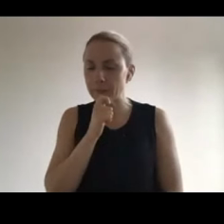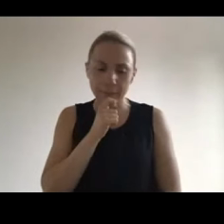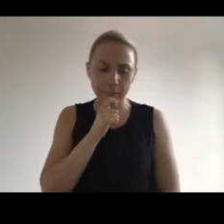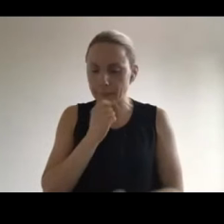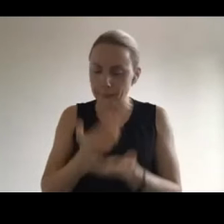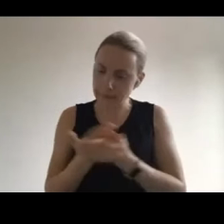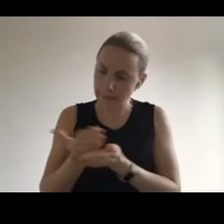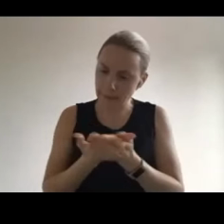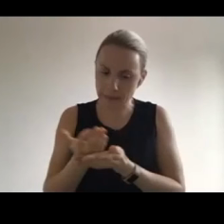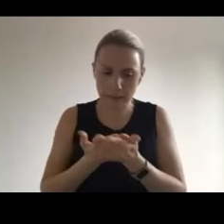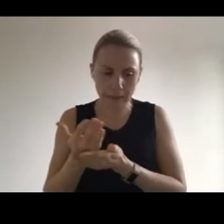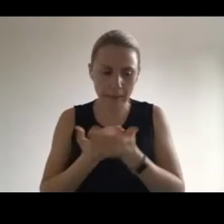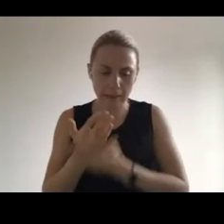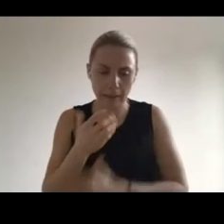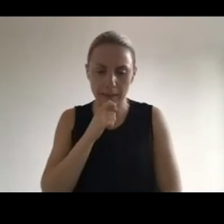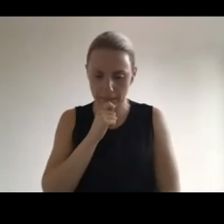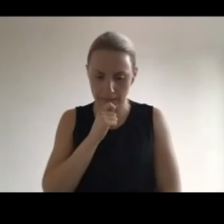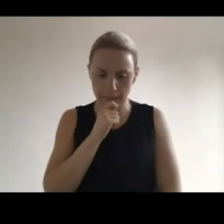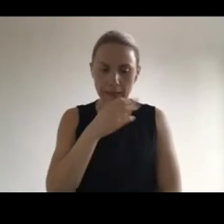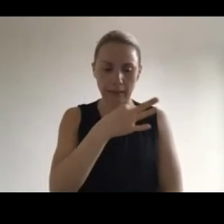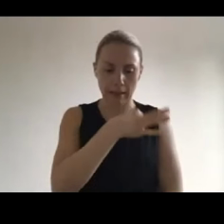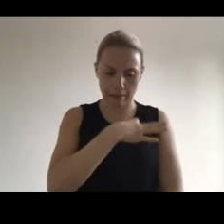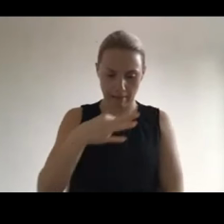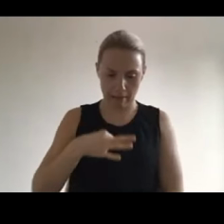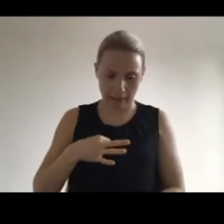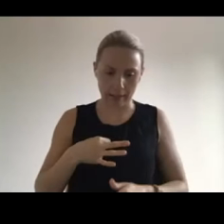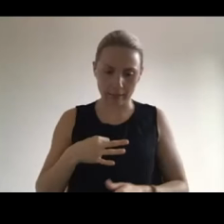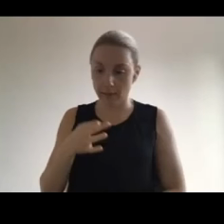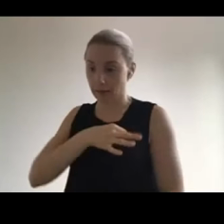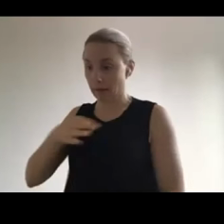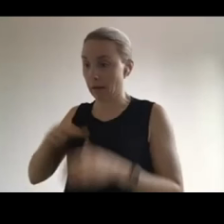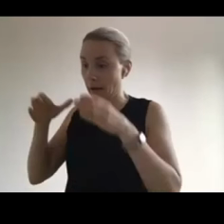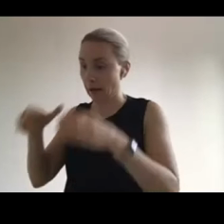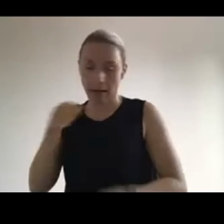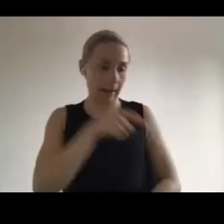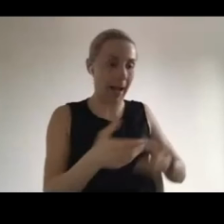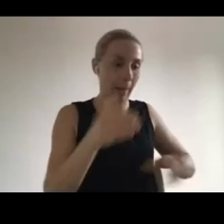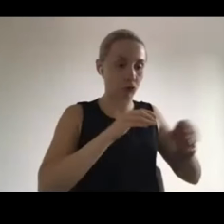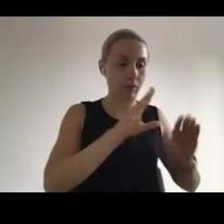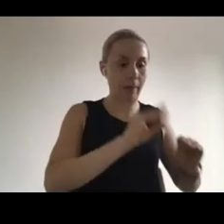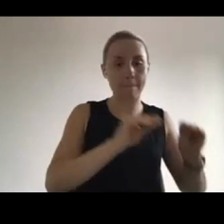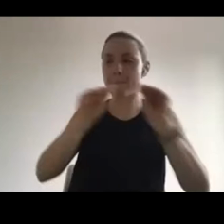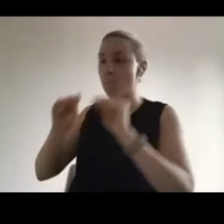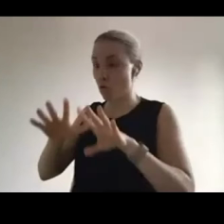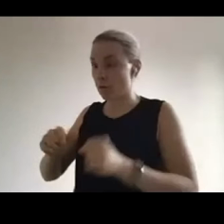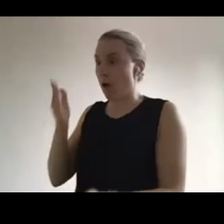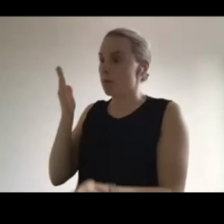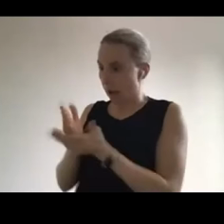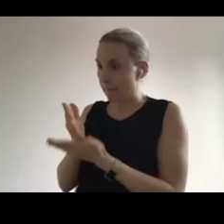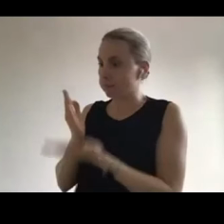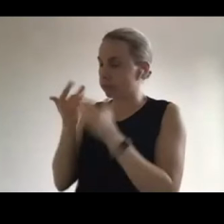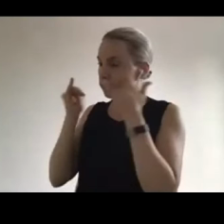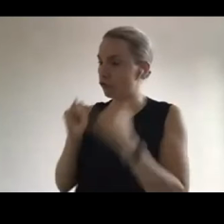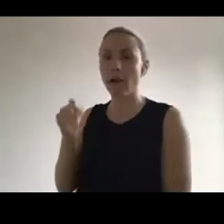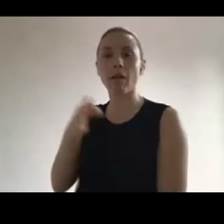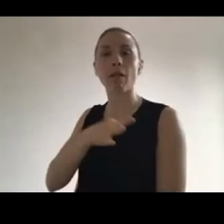to the clinic? And I think many discovery scientists feel that the time is there when they feel the discovery work